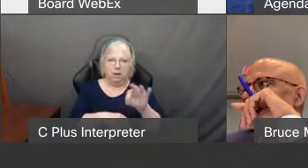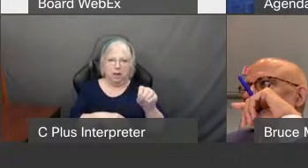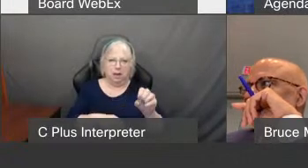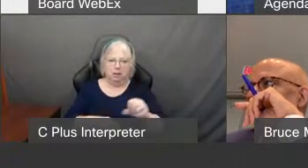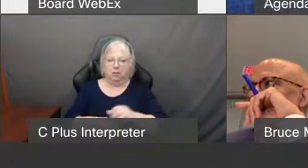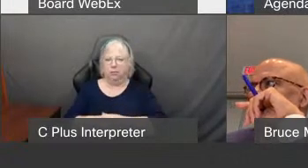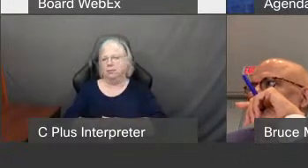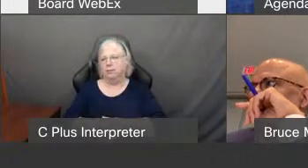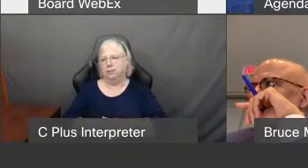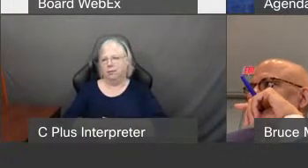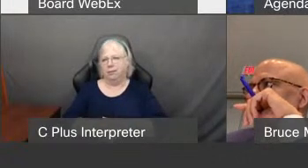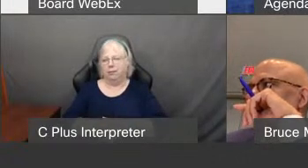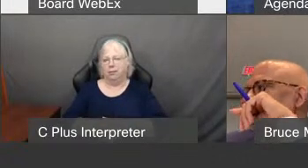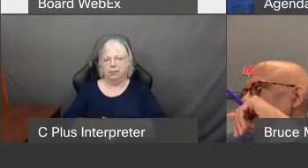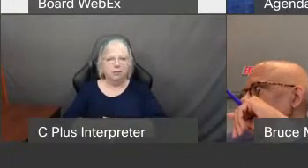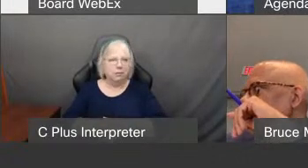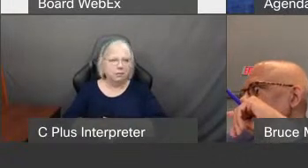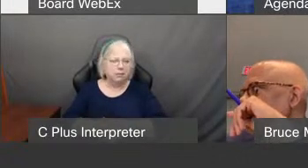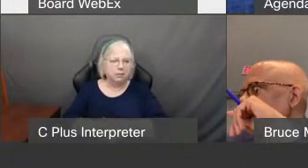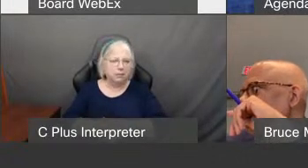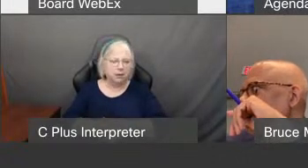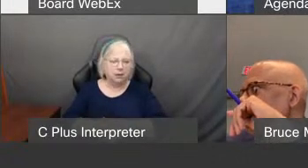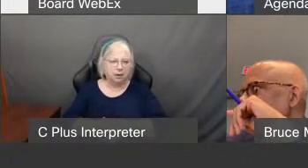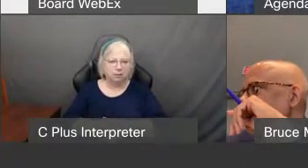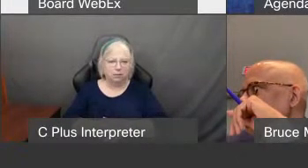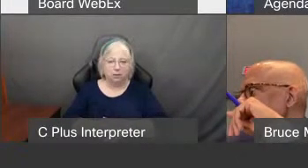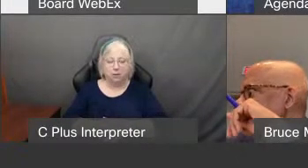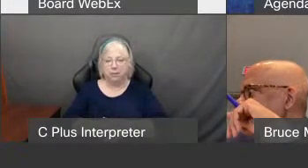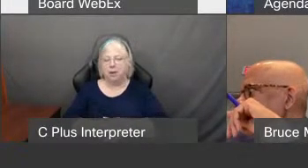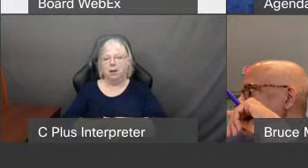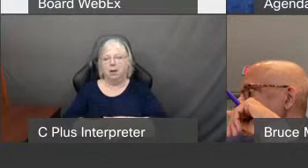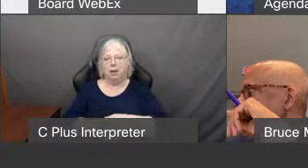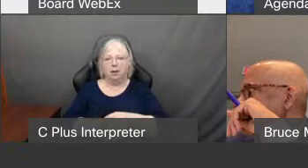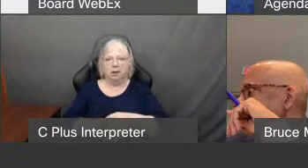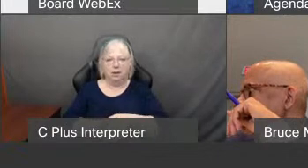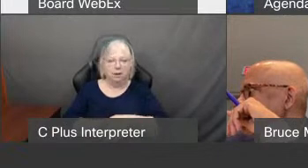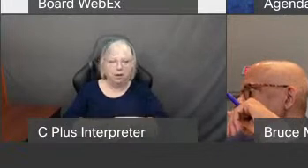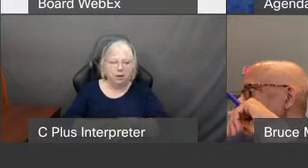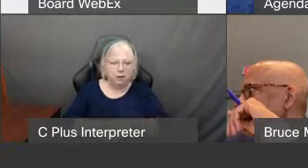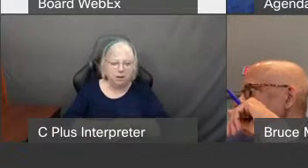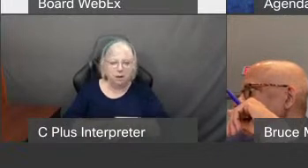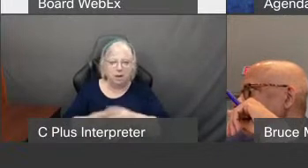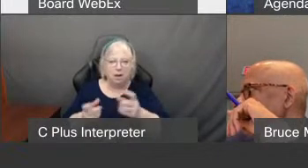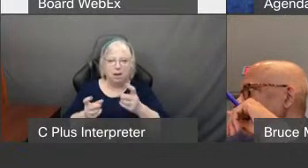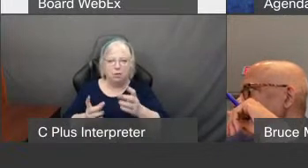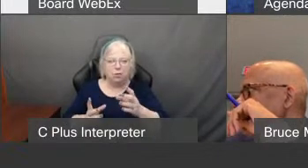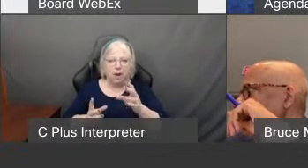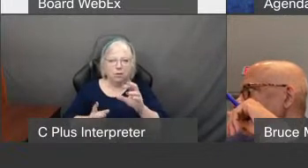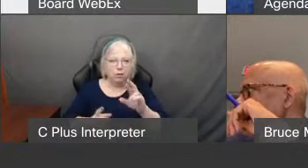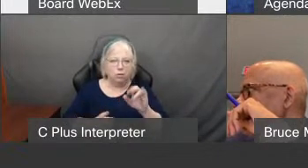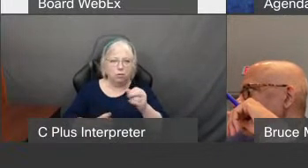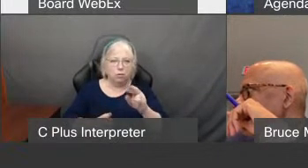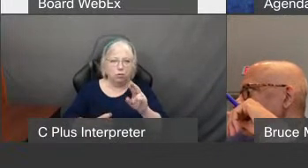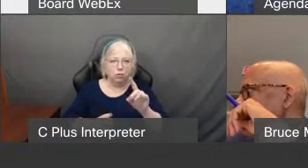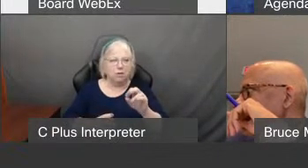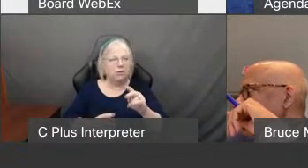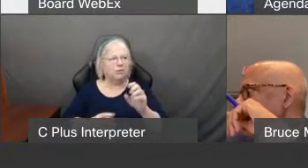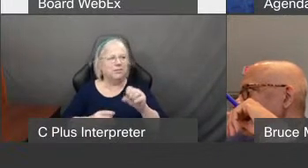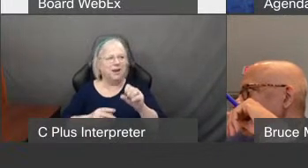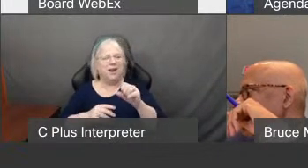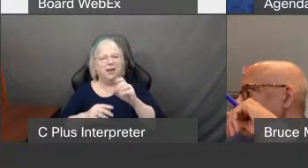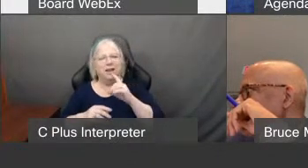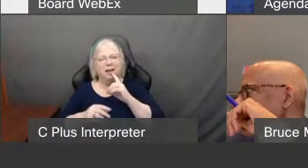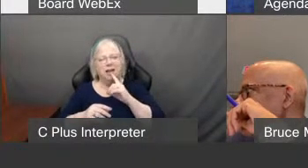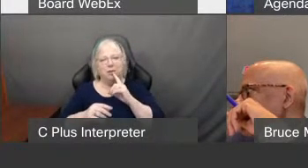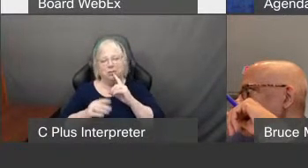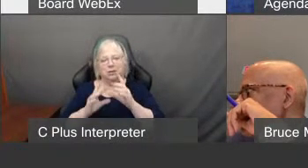Sounds like I'm somewhat correct. I don't hear. Director Richardson, is that correct? No, I was just making that comment in reference to